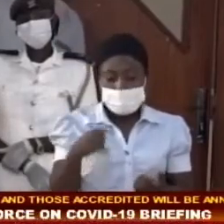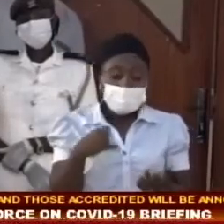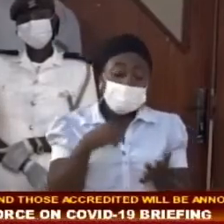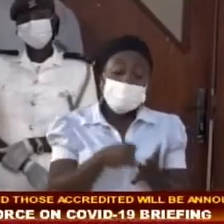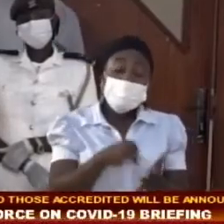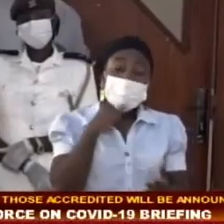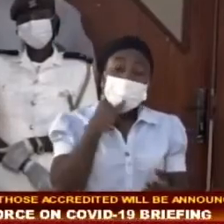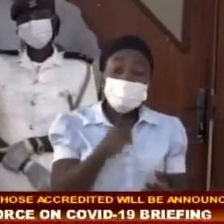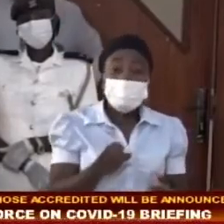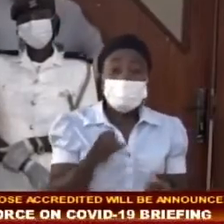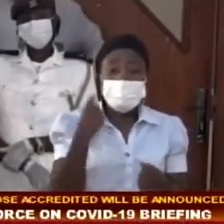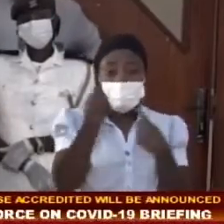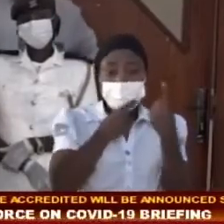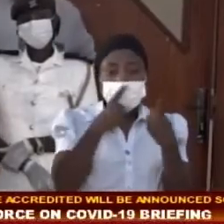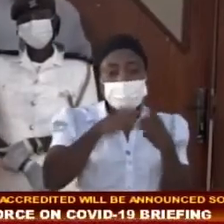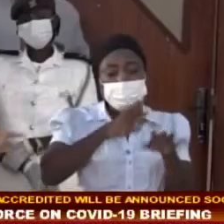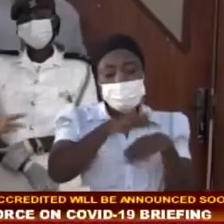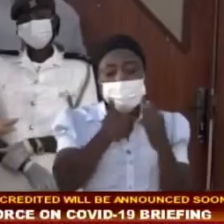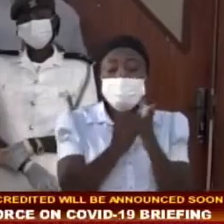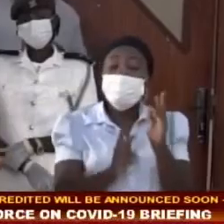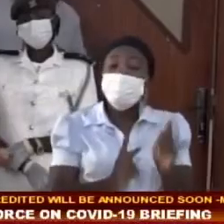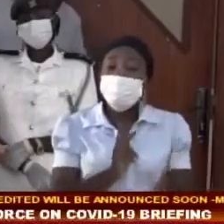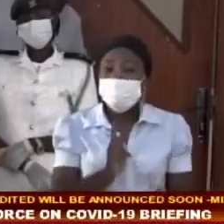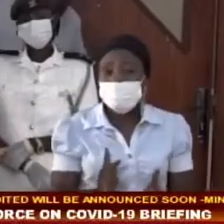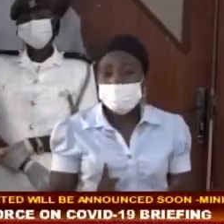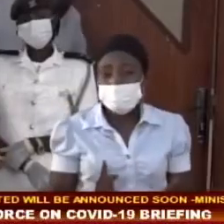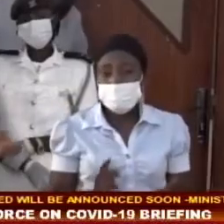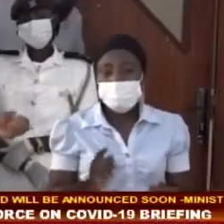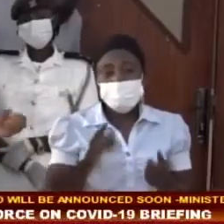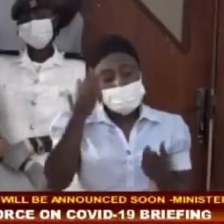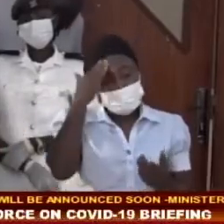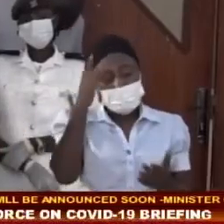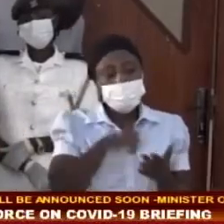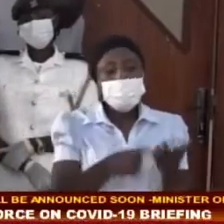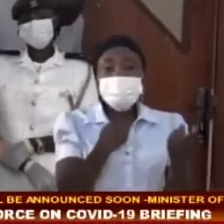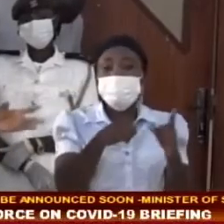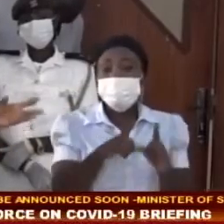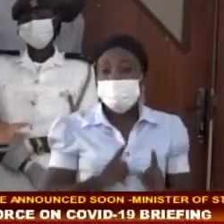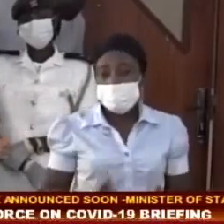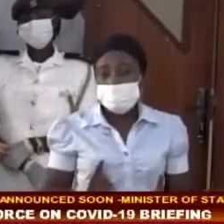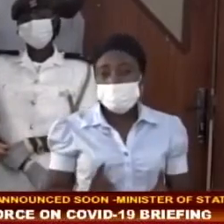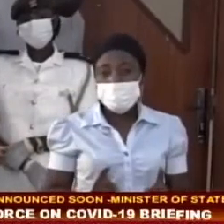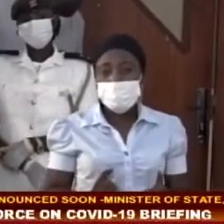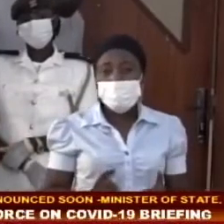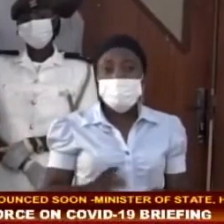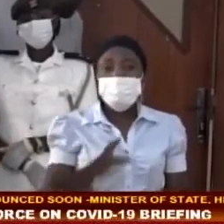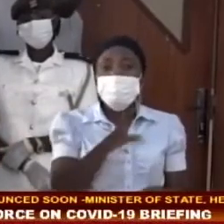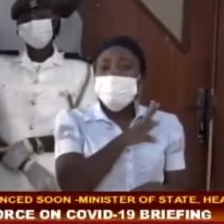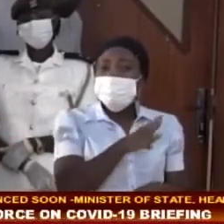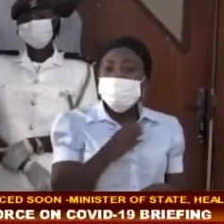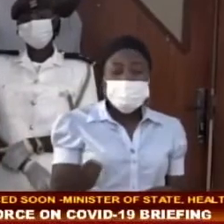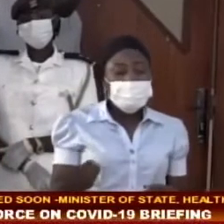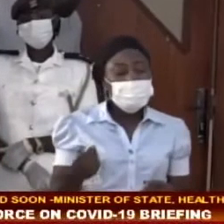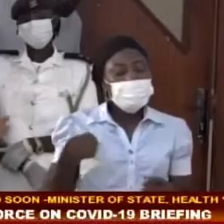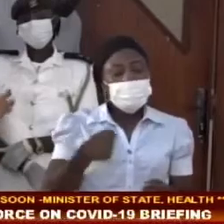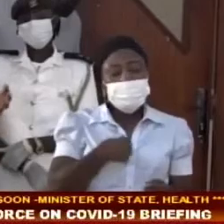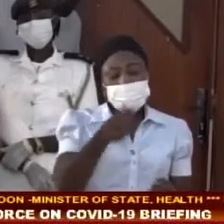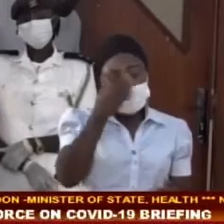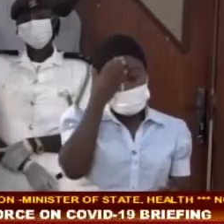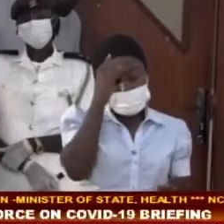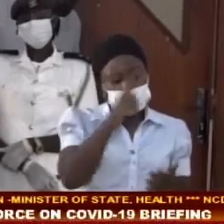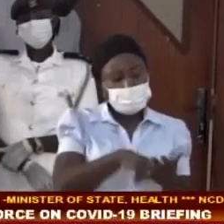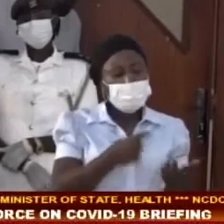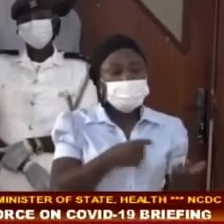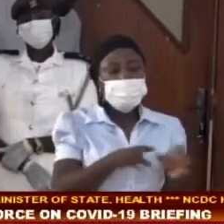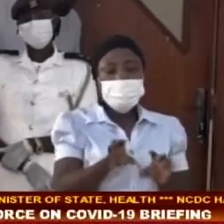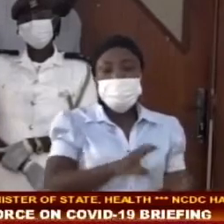ihe chere anyị aka mgba n'iru n'obodo a bụ inye ọkụ latrik. Ọtụtụ ime obodo anyị na ndị dịgasị iche iche enweghị ọkụ latrik. Ndị a